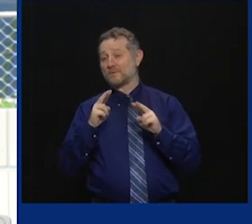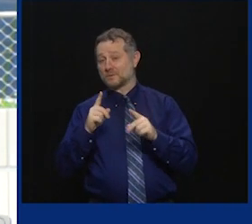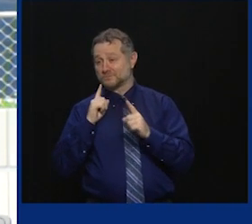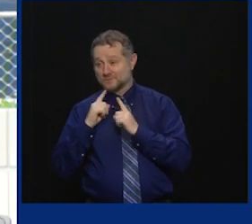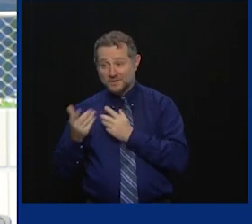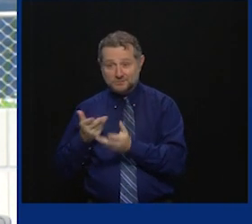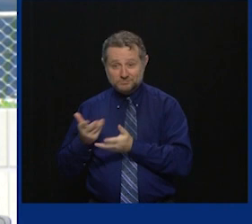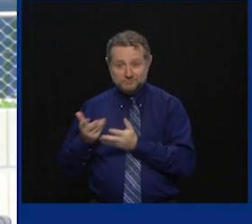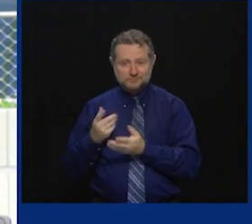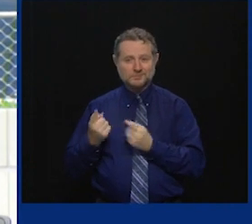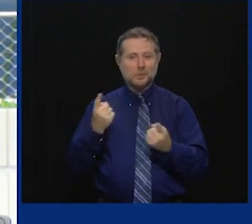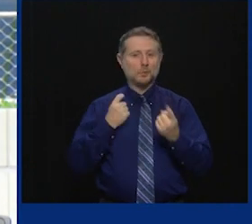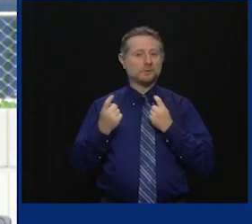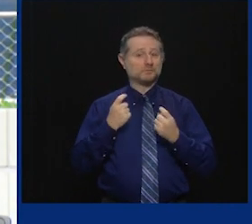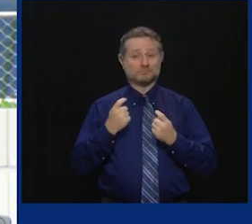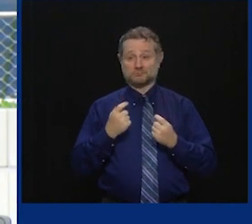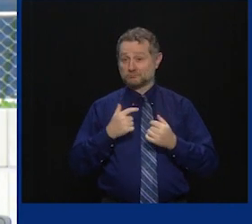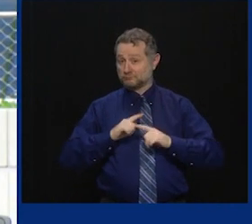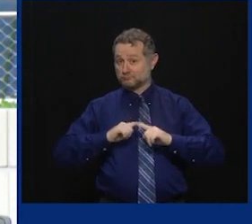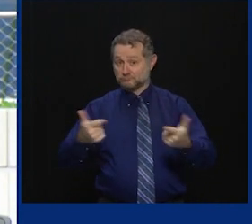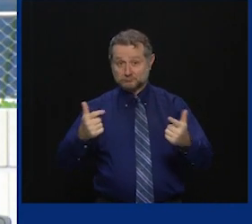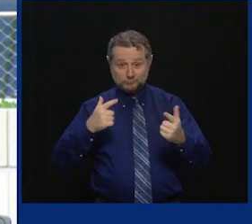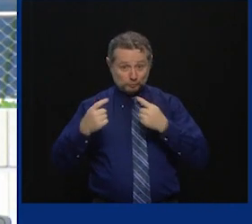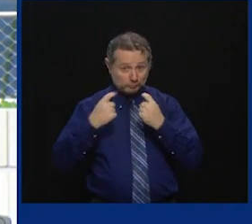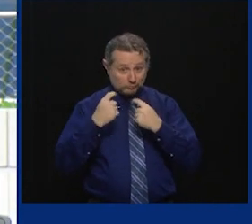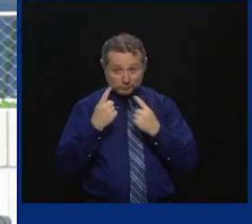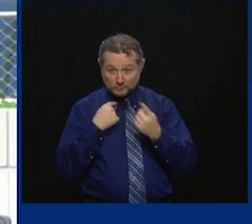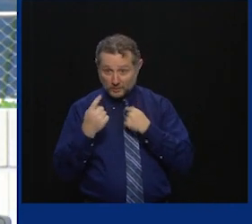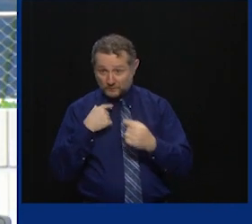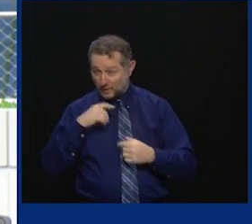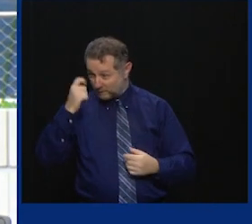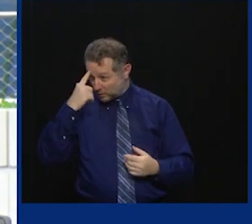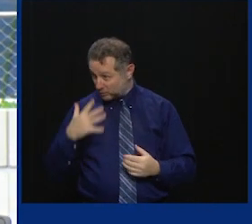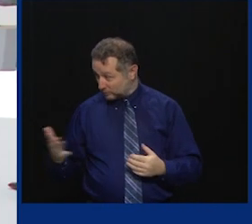answers. And so, Governor, Administrator, if you'd care to come back to the podium, that'd be great.